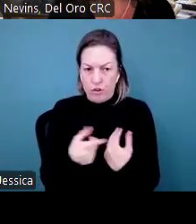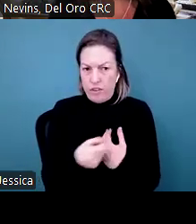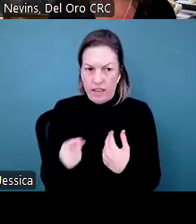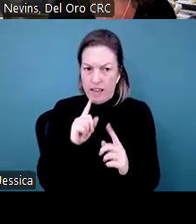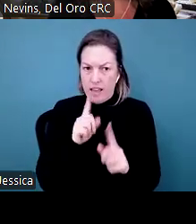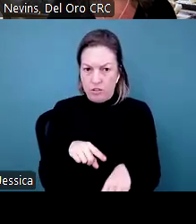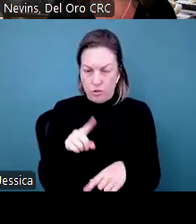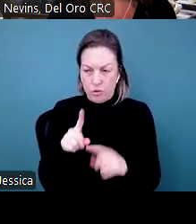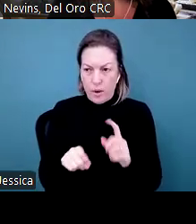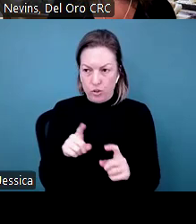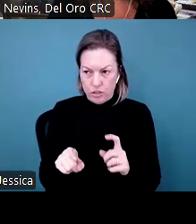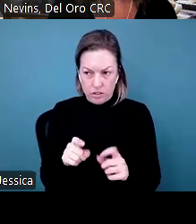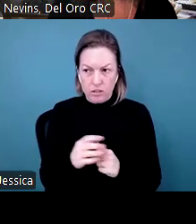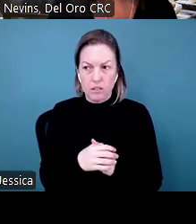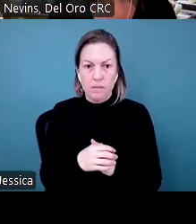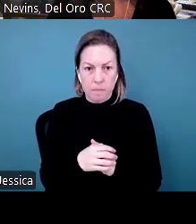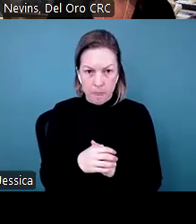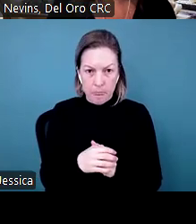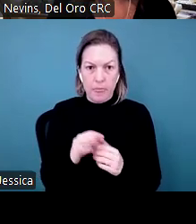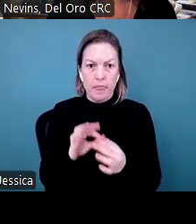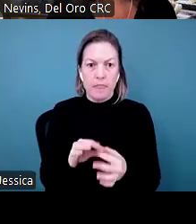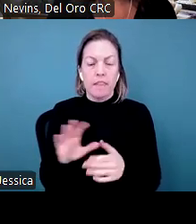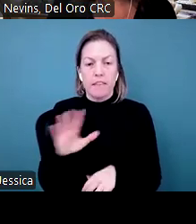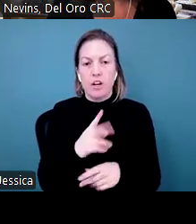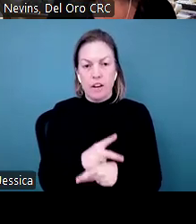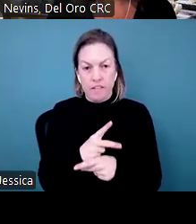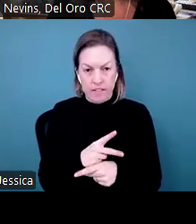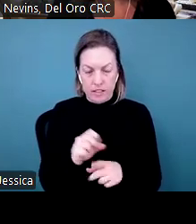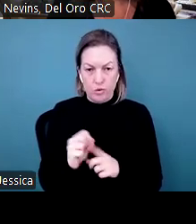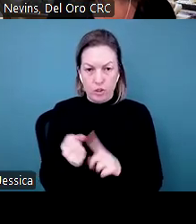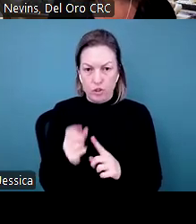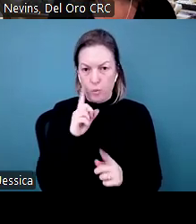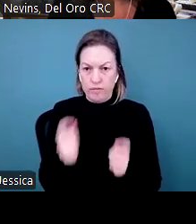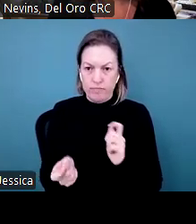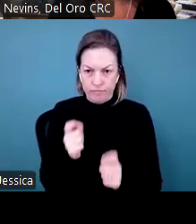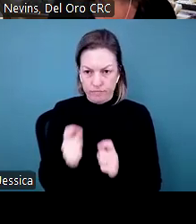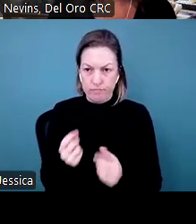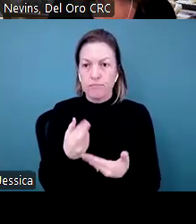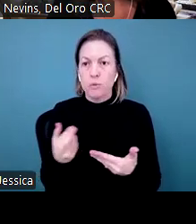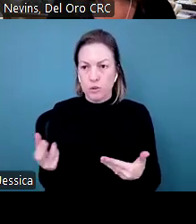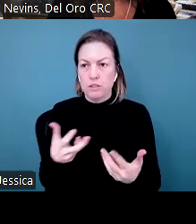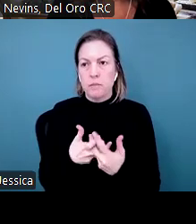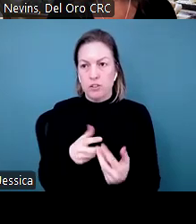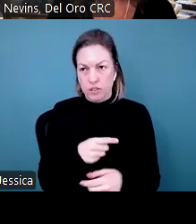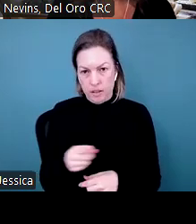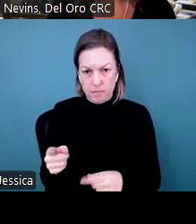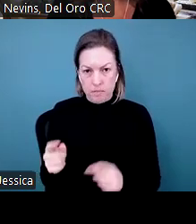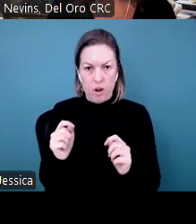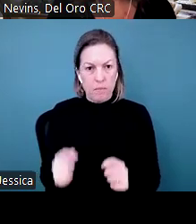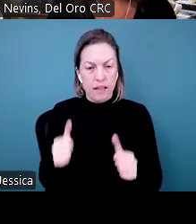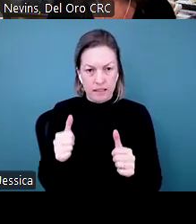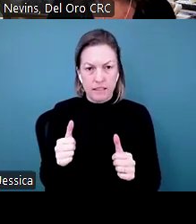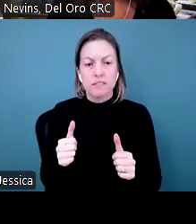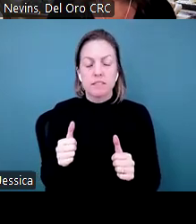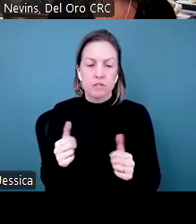questions about their caregiving situation. It will tailor the resources to them automatically. And